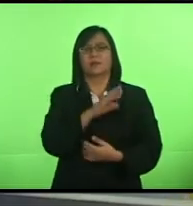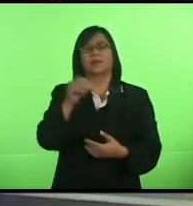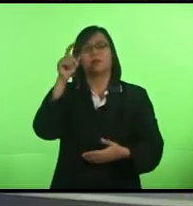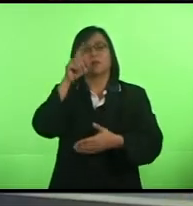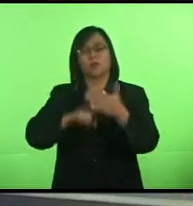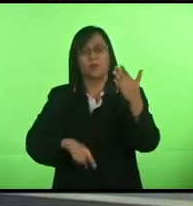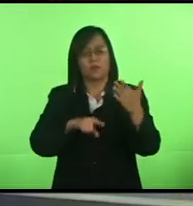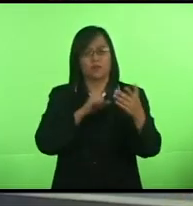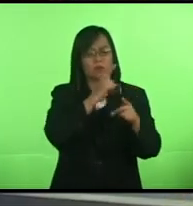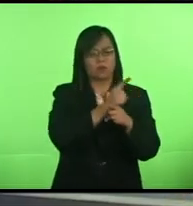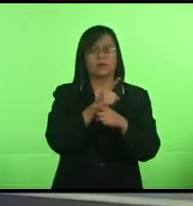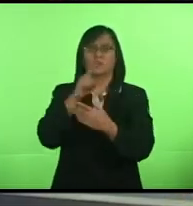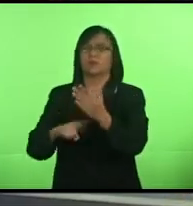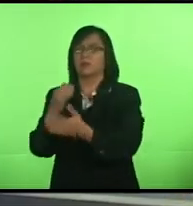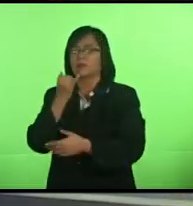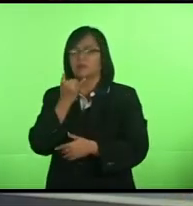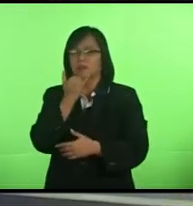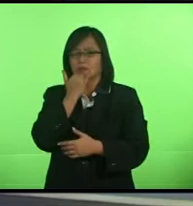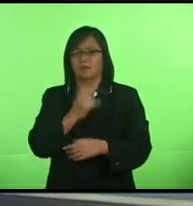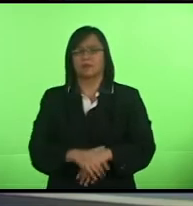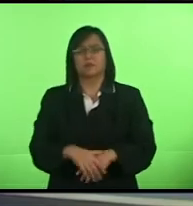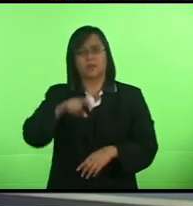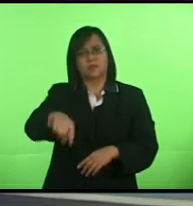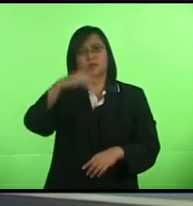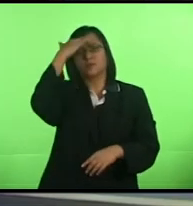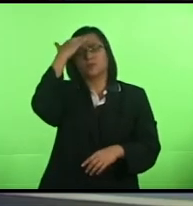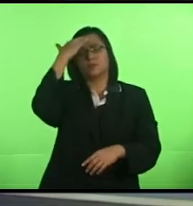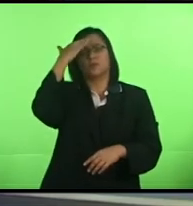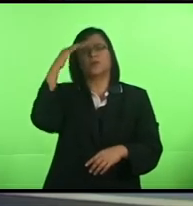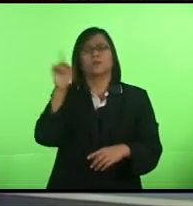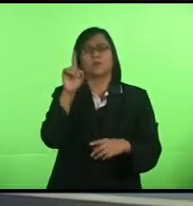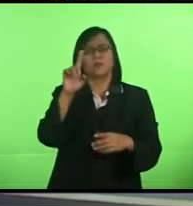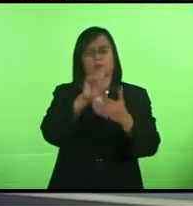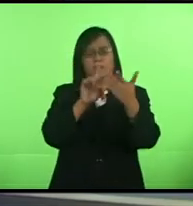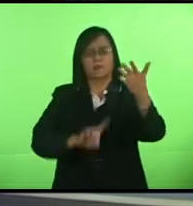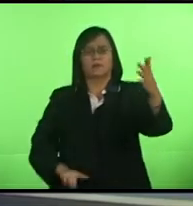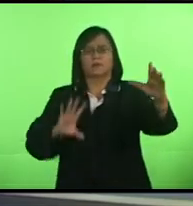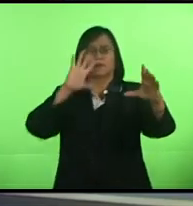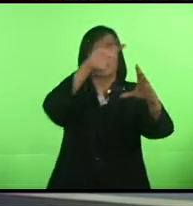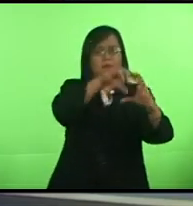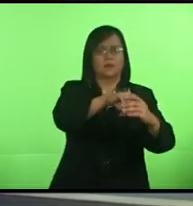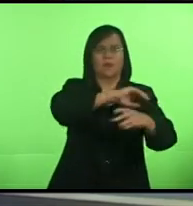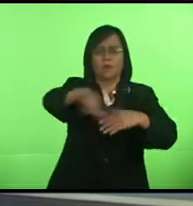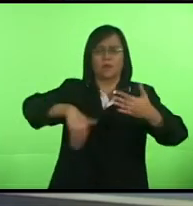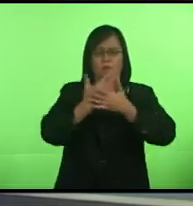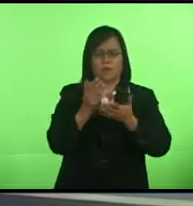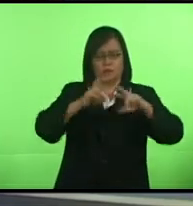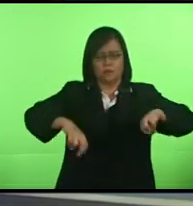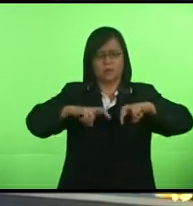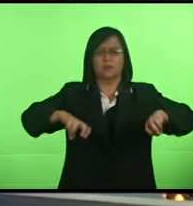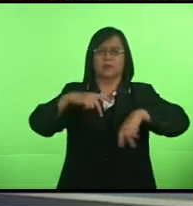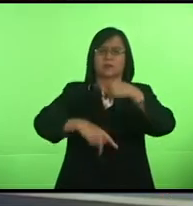We need to know where design fits into the whole research process, from framing a question to